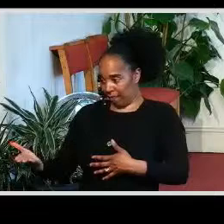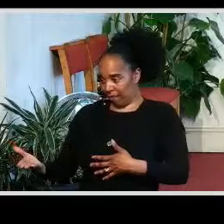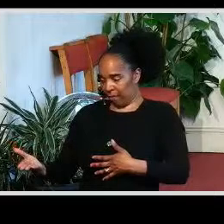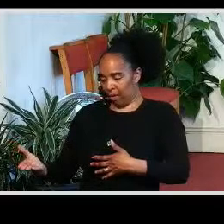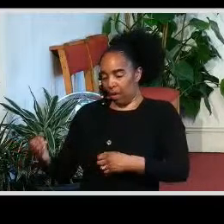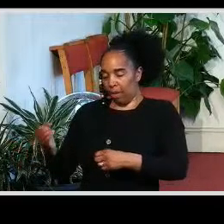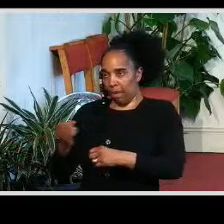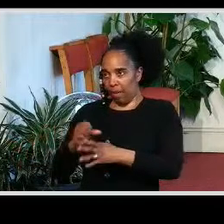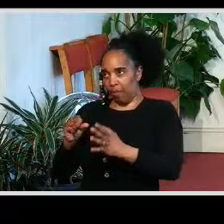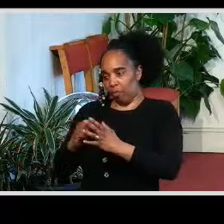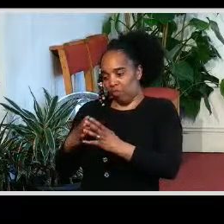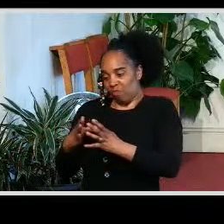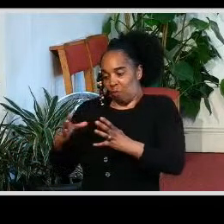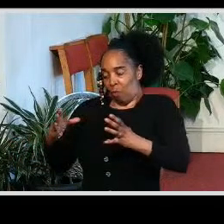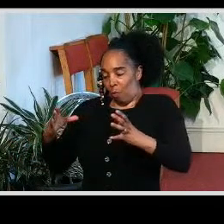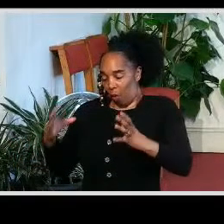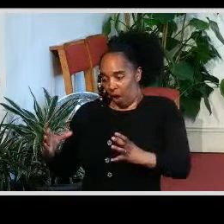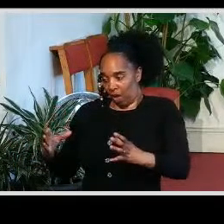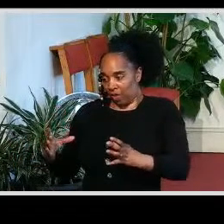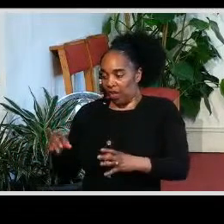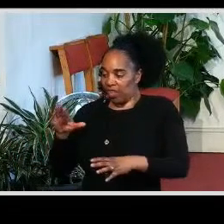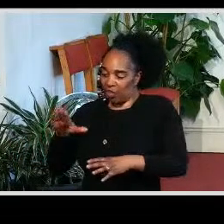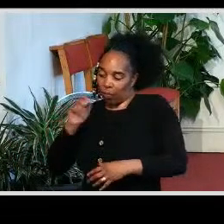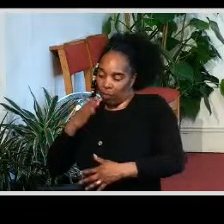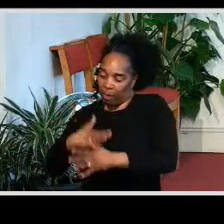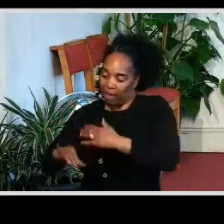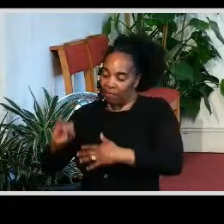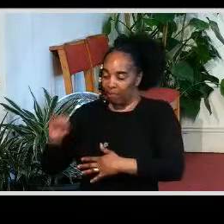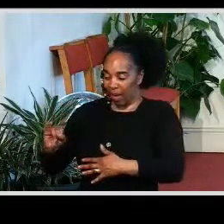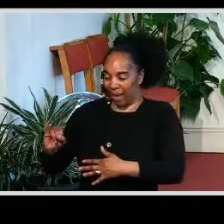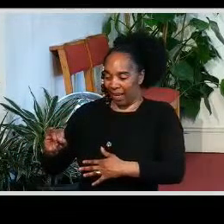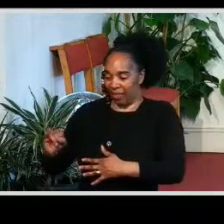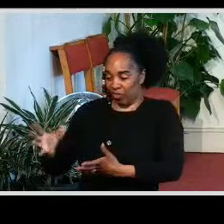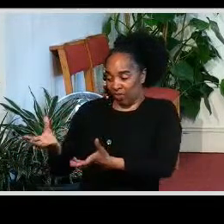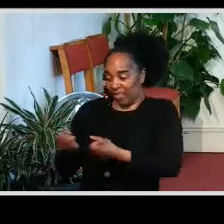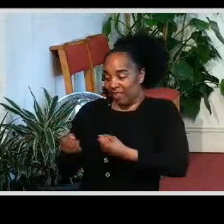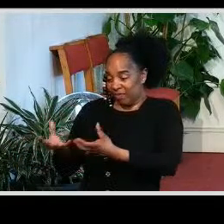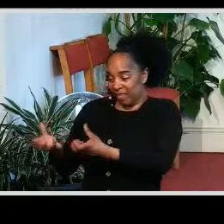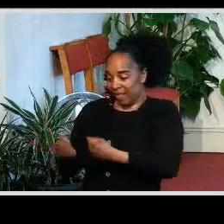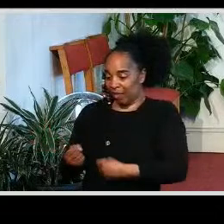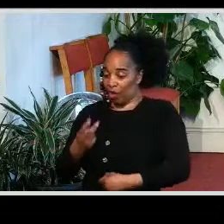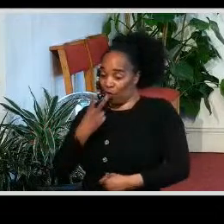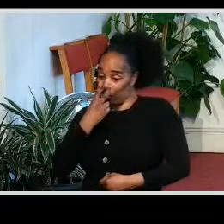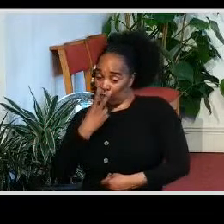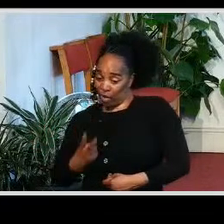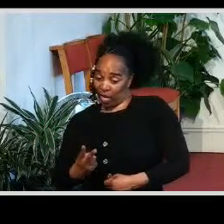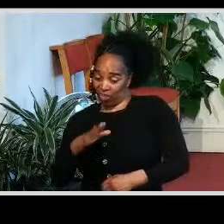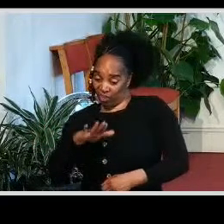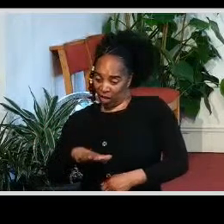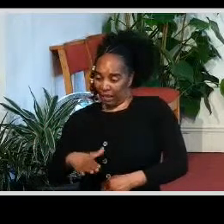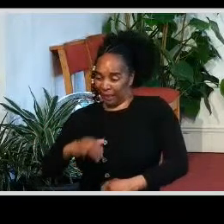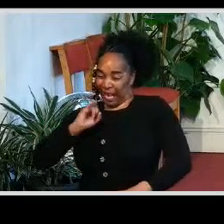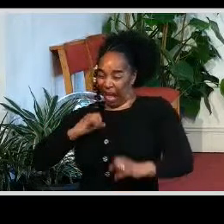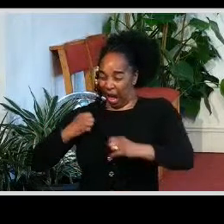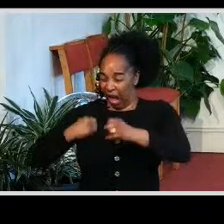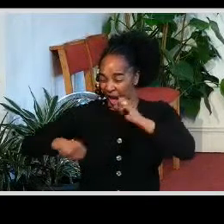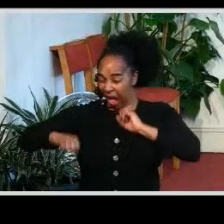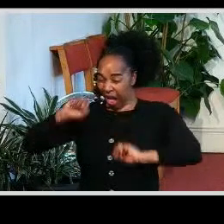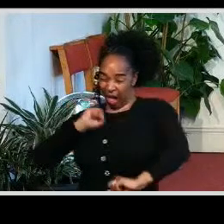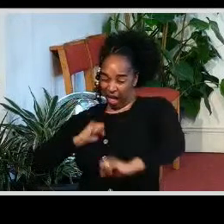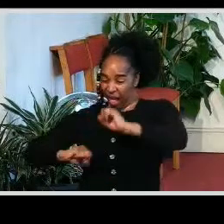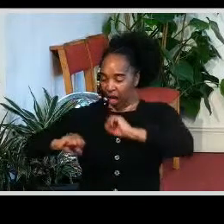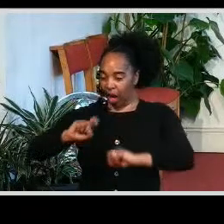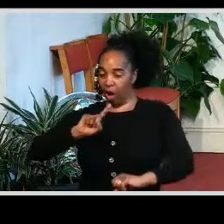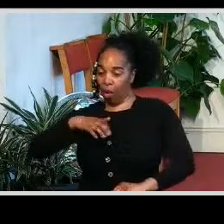back. They will behave bad to get what they want. Think of the 2-year-old who starts throwing a tantrum in the supermarket because he can't get the